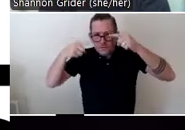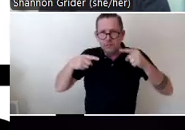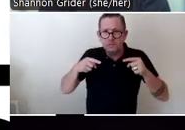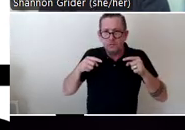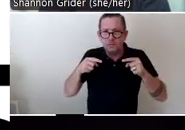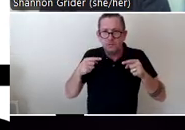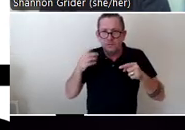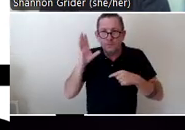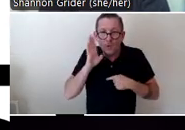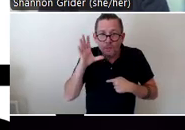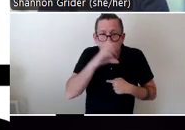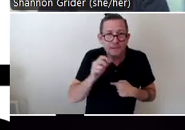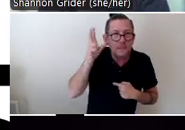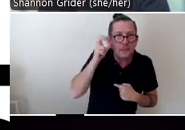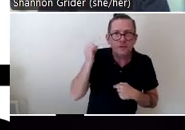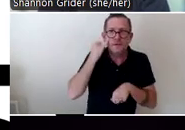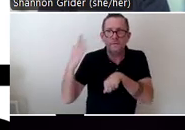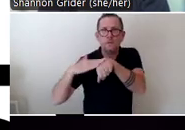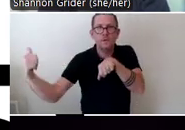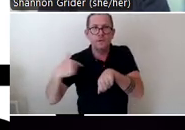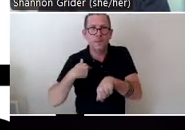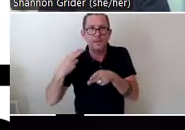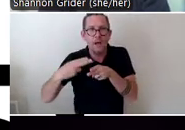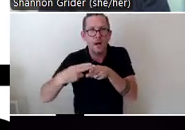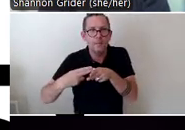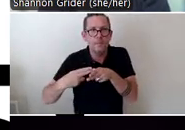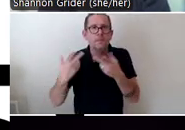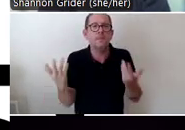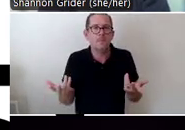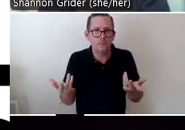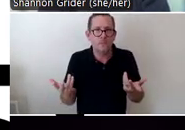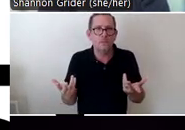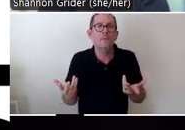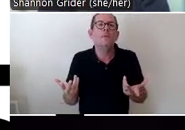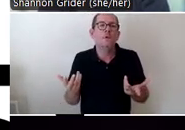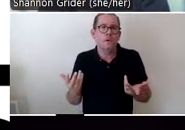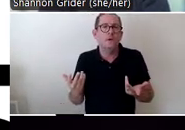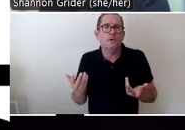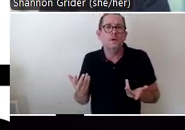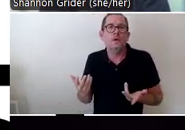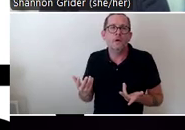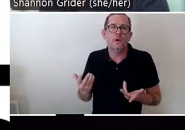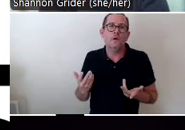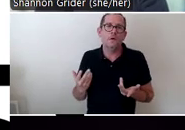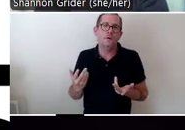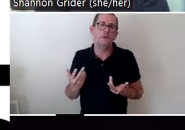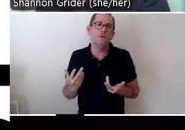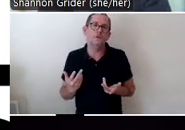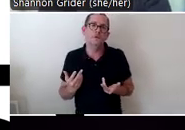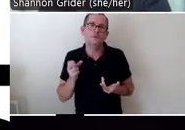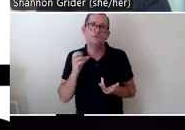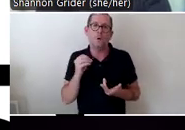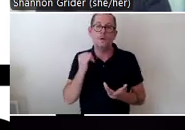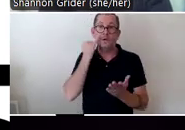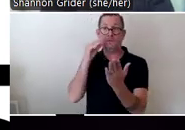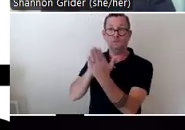walk in and they see, oh, okay, I know I'm deaf or hard of hearing and I can't, what if they call my name? I can't hear them calling my name. They see the